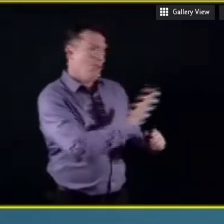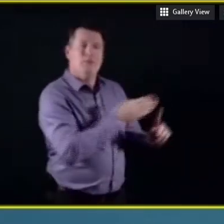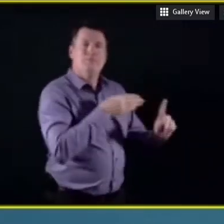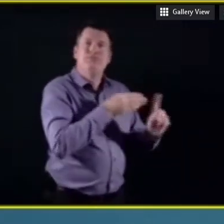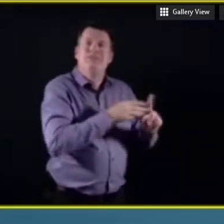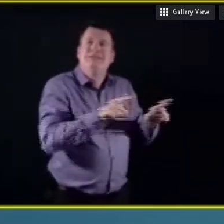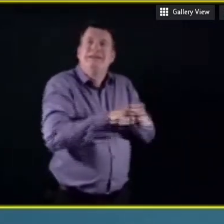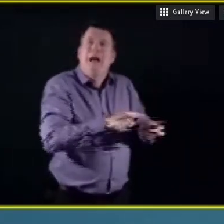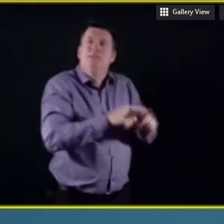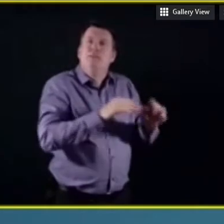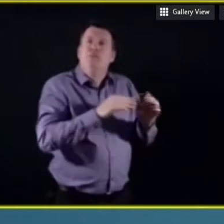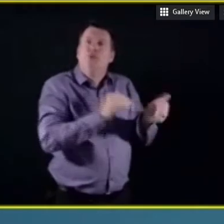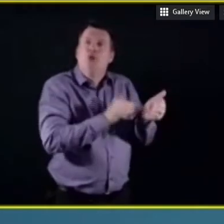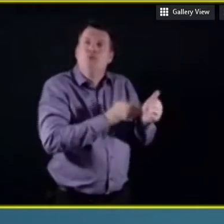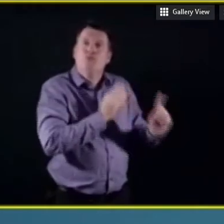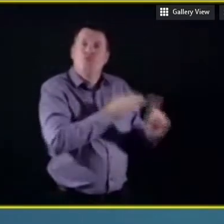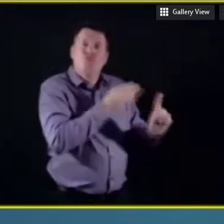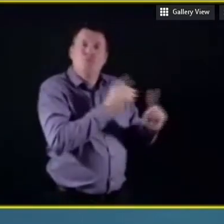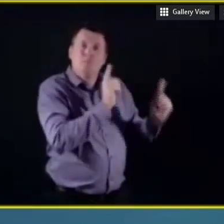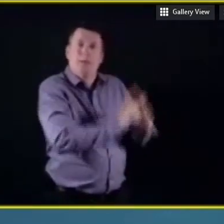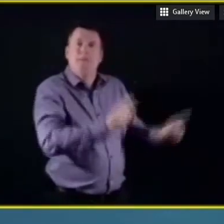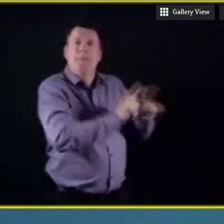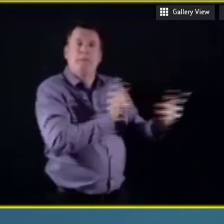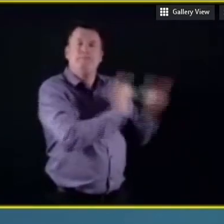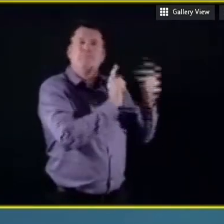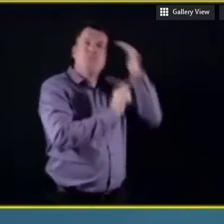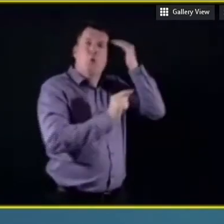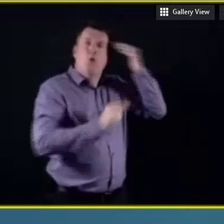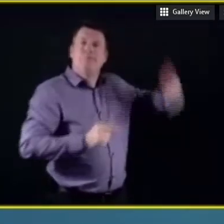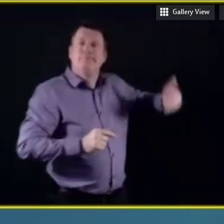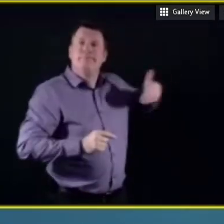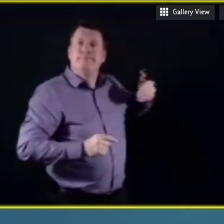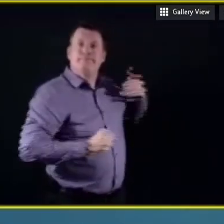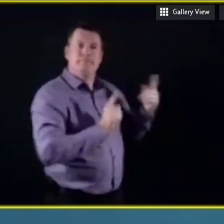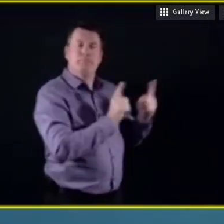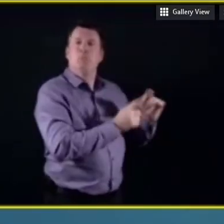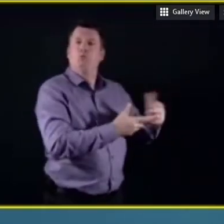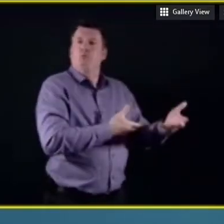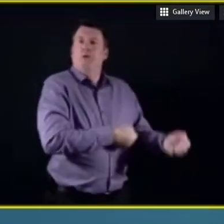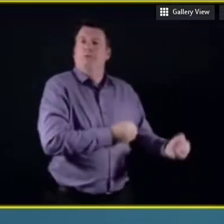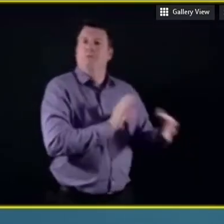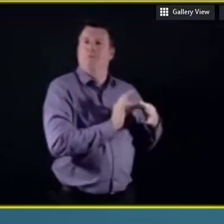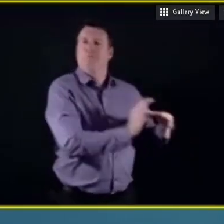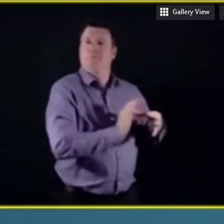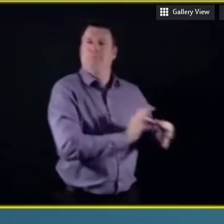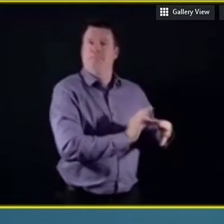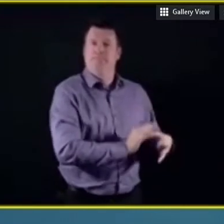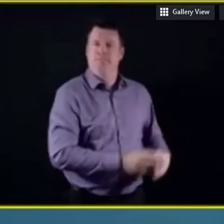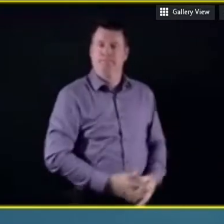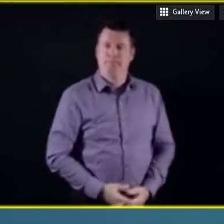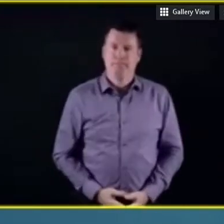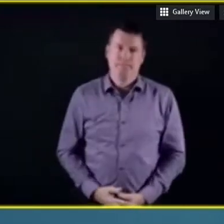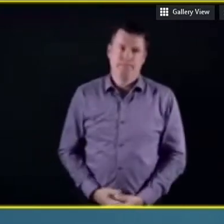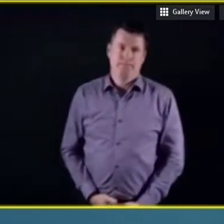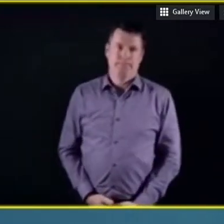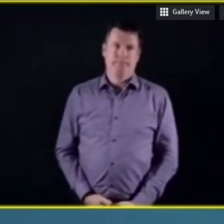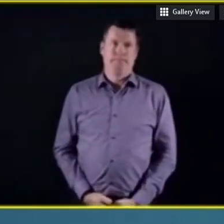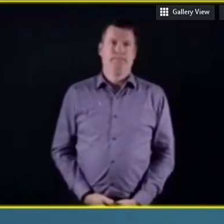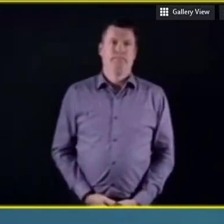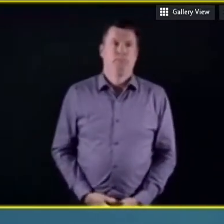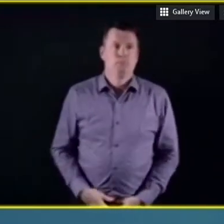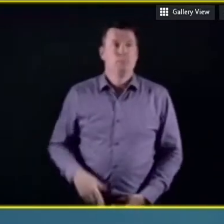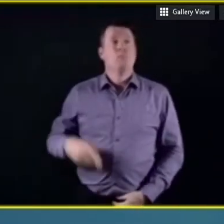that? Do they feel less fearful when they see all the precautions that are taken? Yeah, they're definitely happy with that.